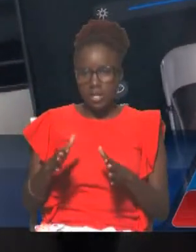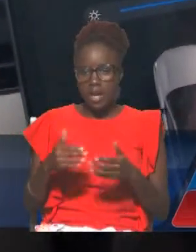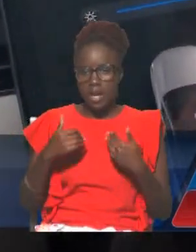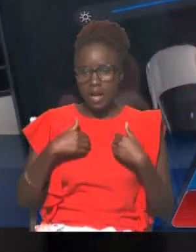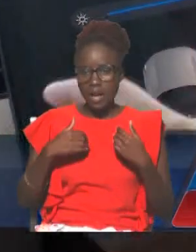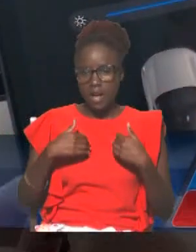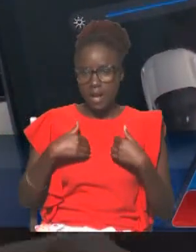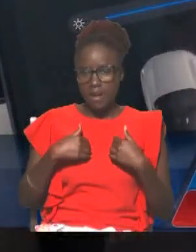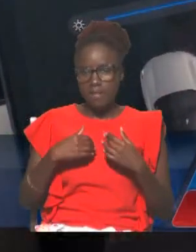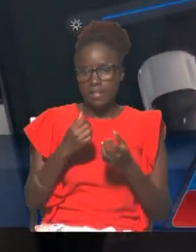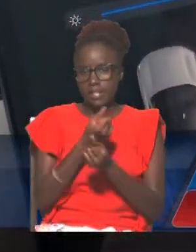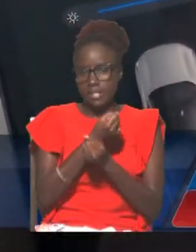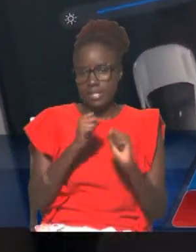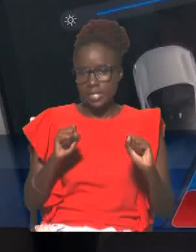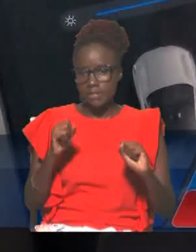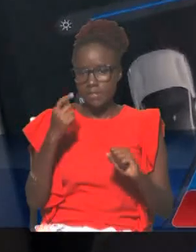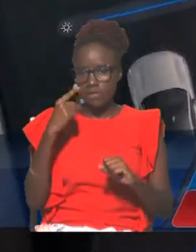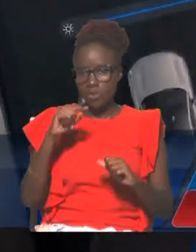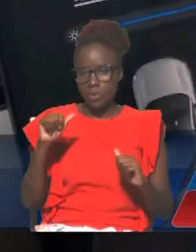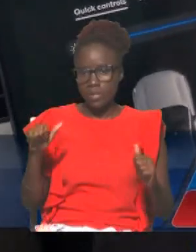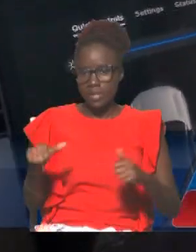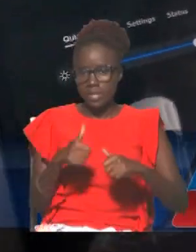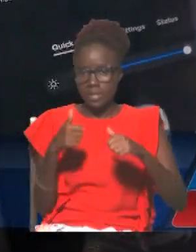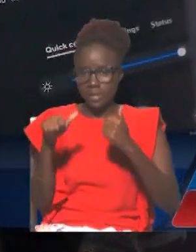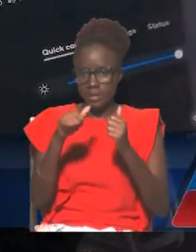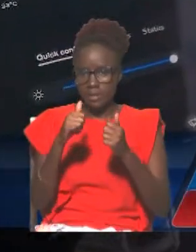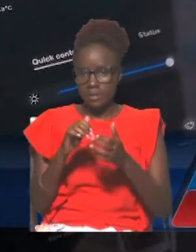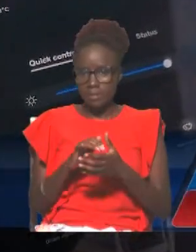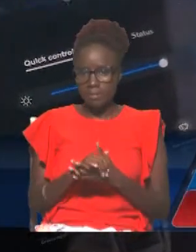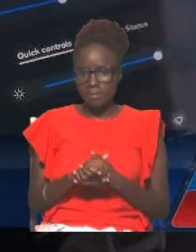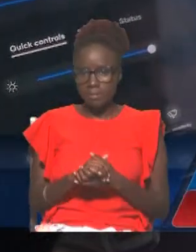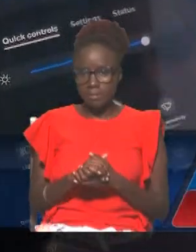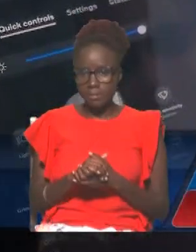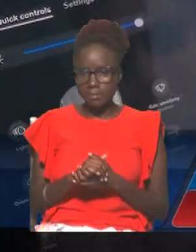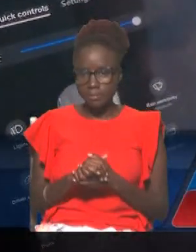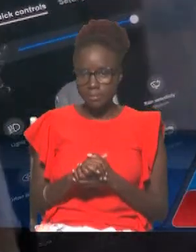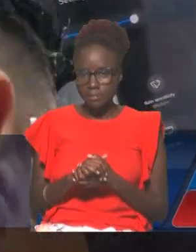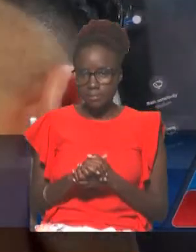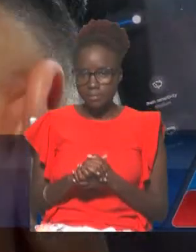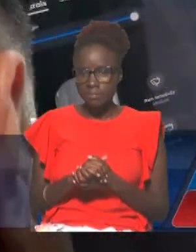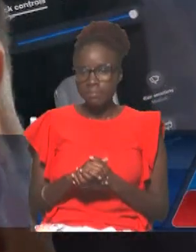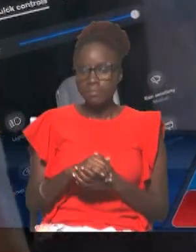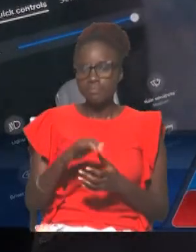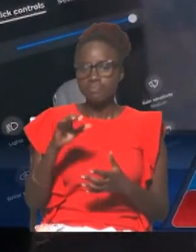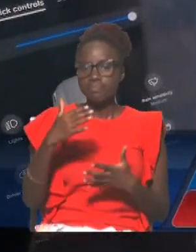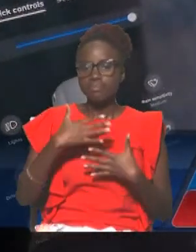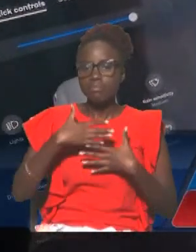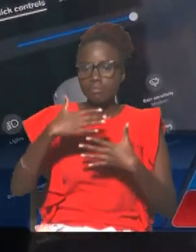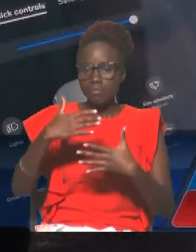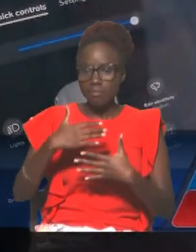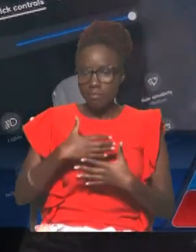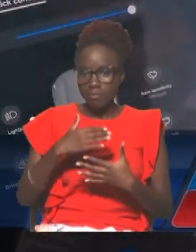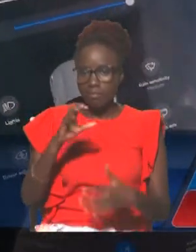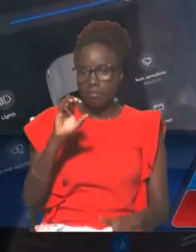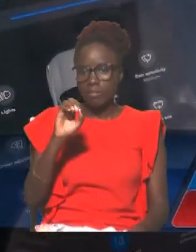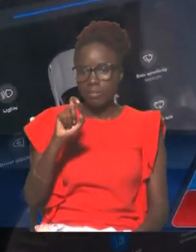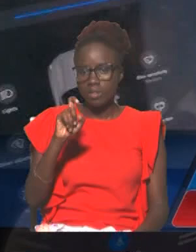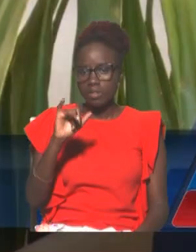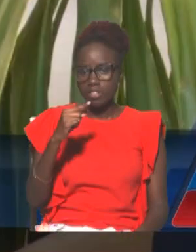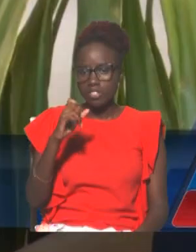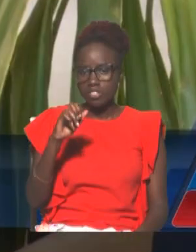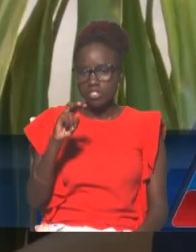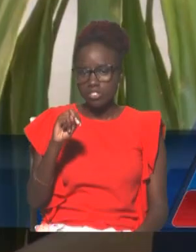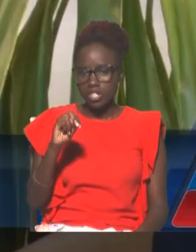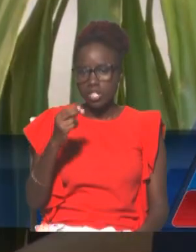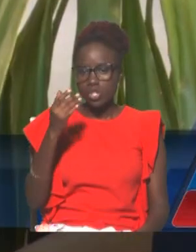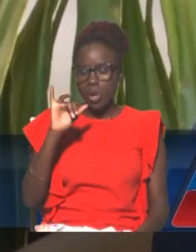cabin safety for passengers. He said the EX90 features an oxygen sensor that helps filter gas emissions